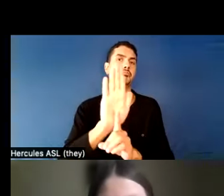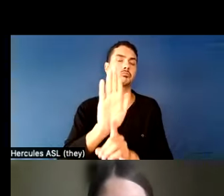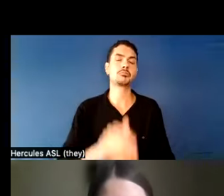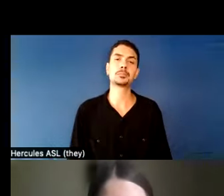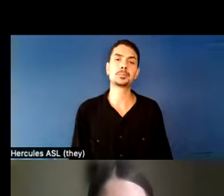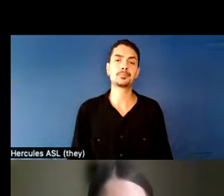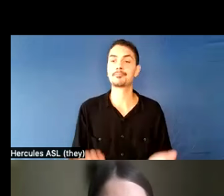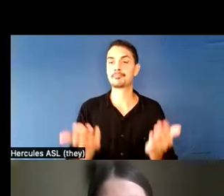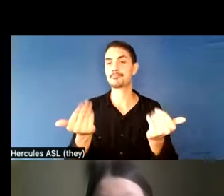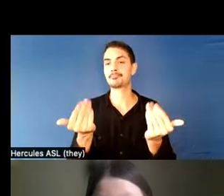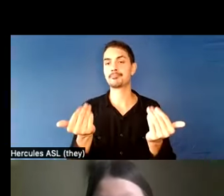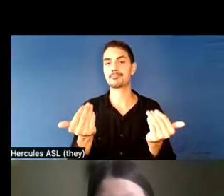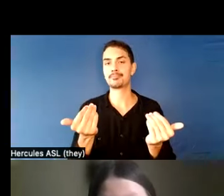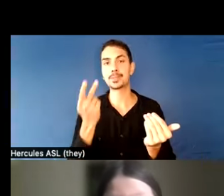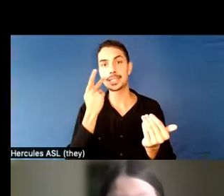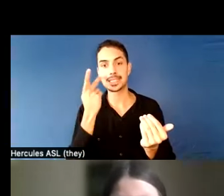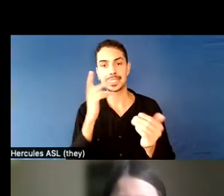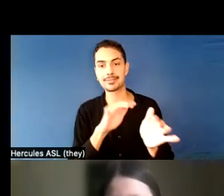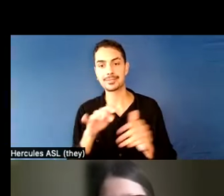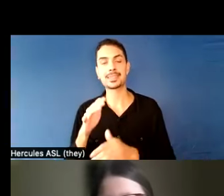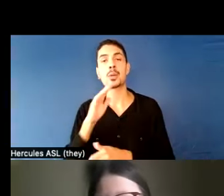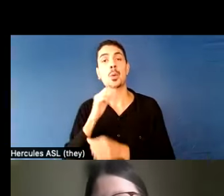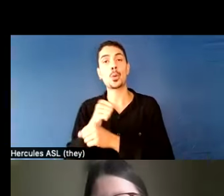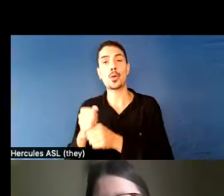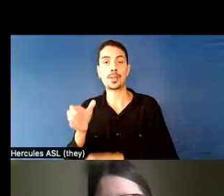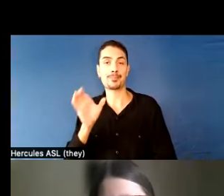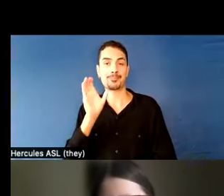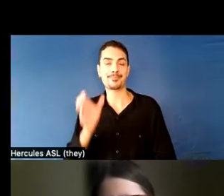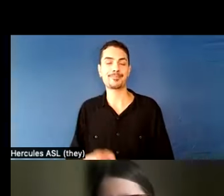please chat in some ideas. I'm going to take a sip of coffee right now.